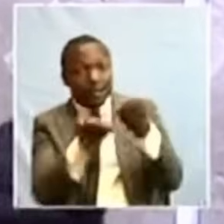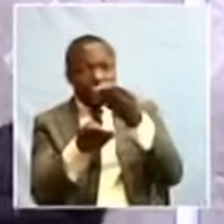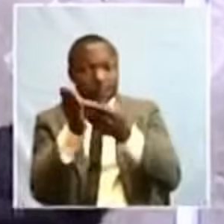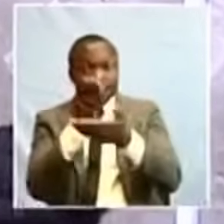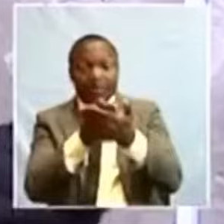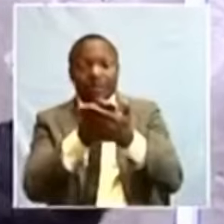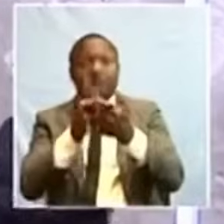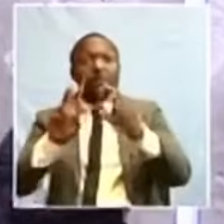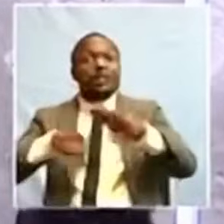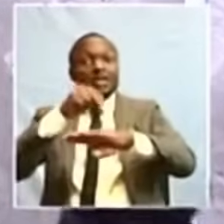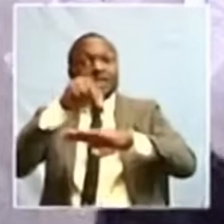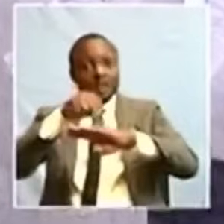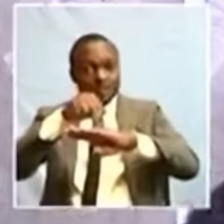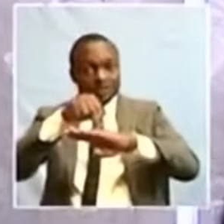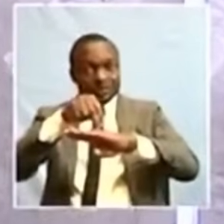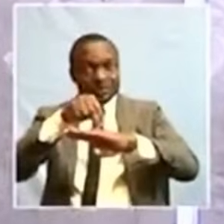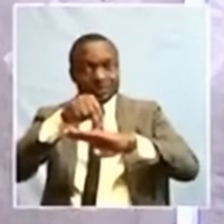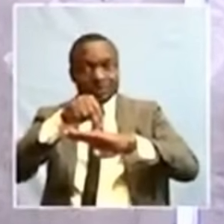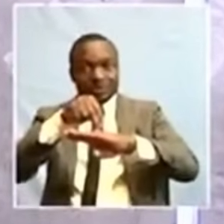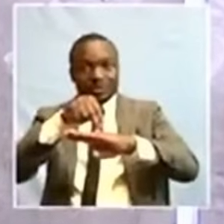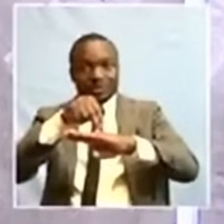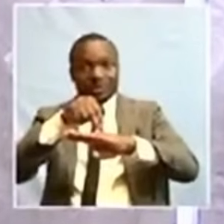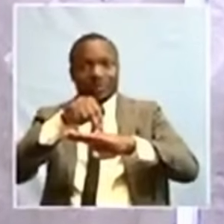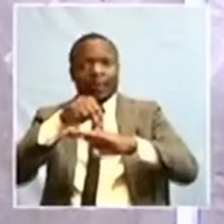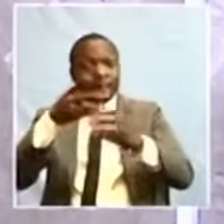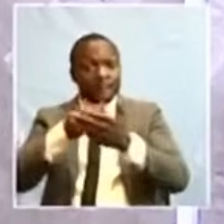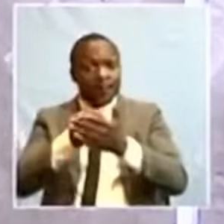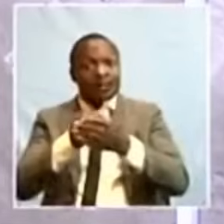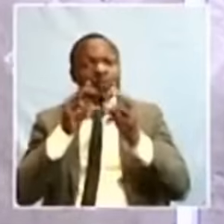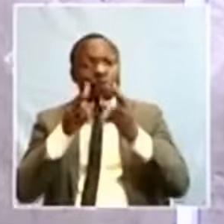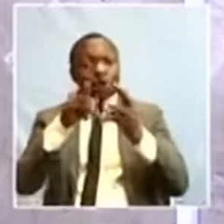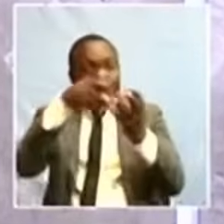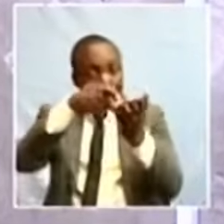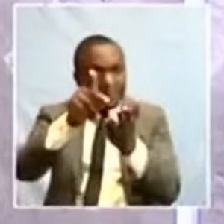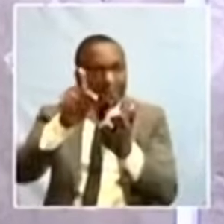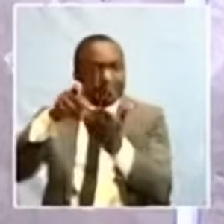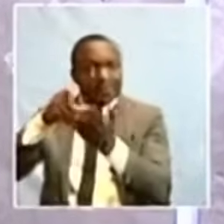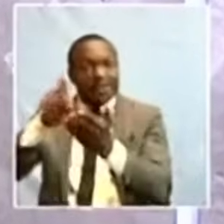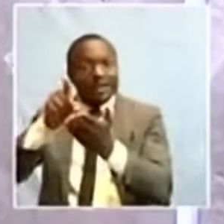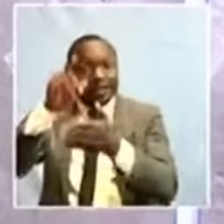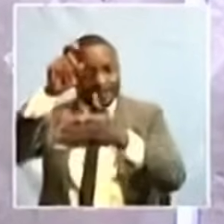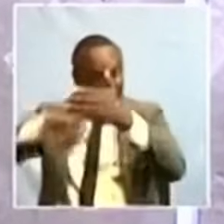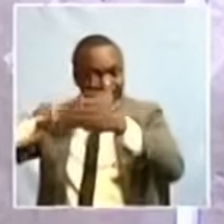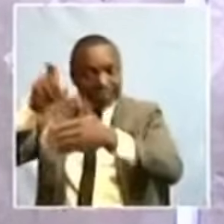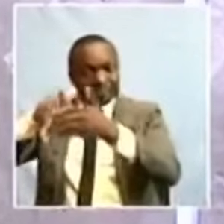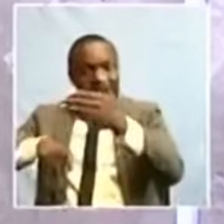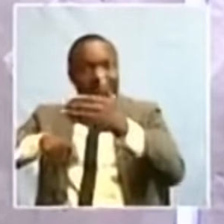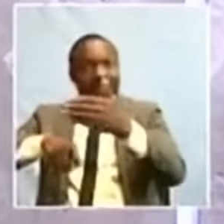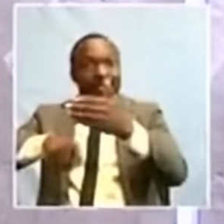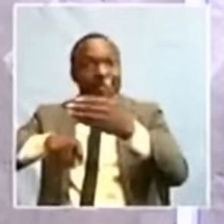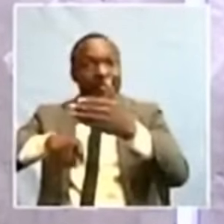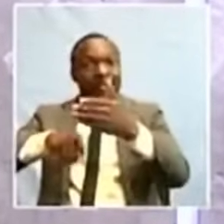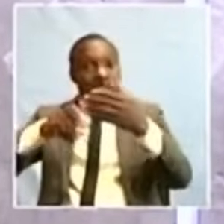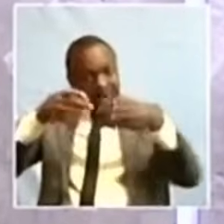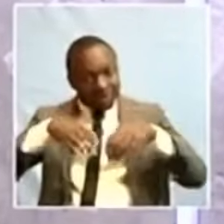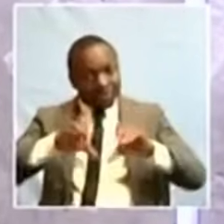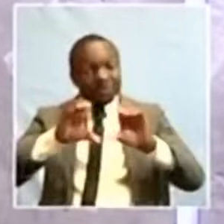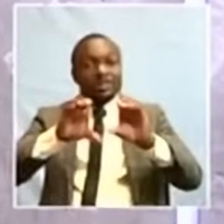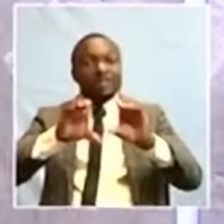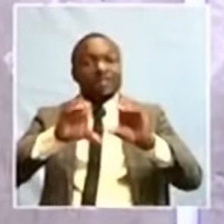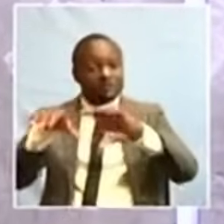national basket by way of paying their taxes and maintain their business